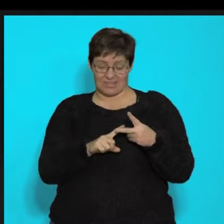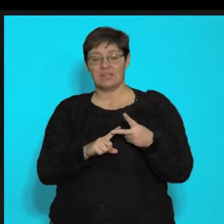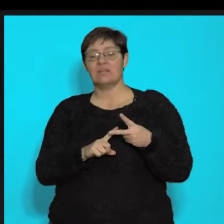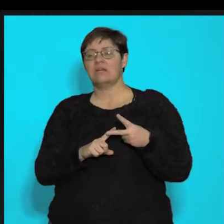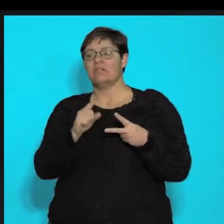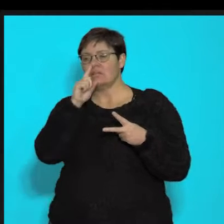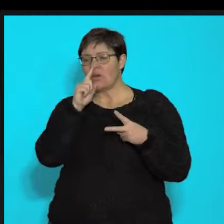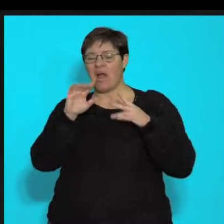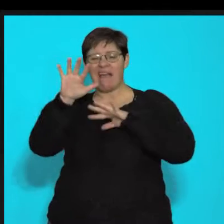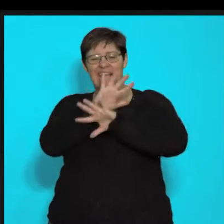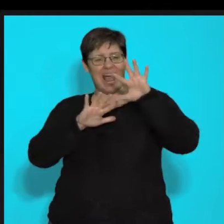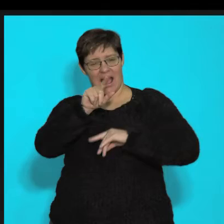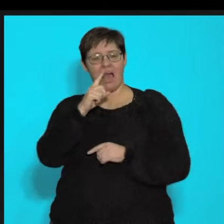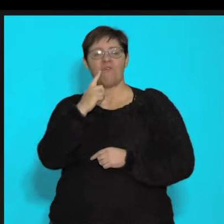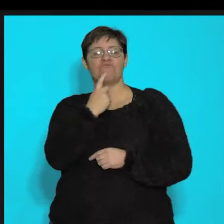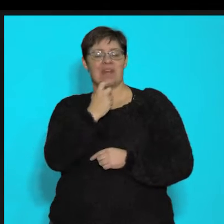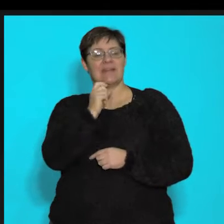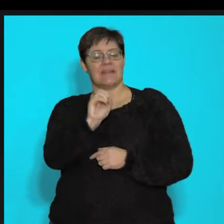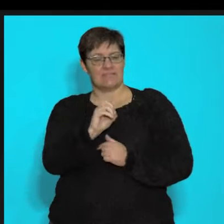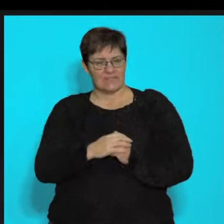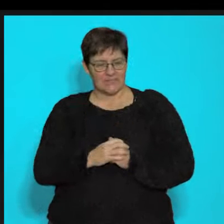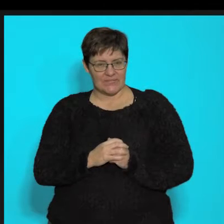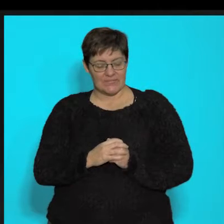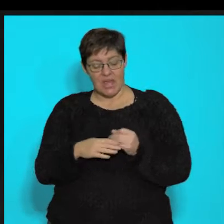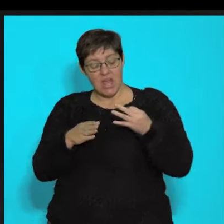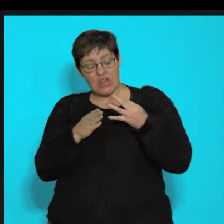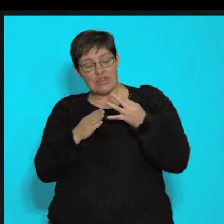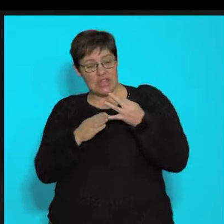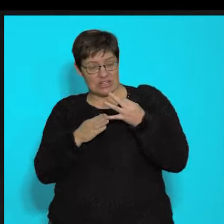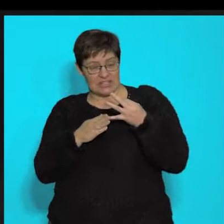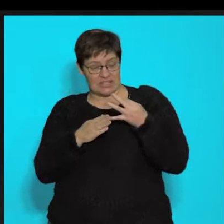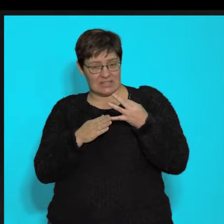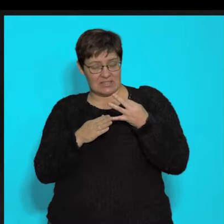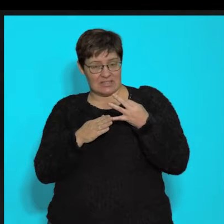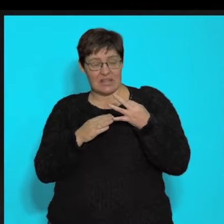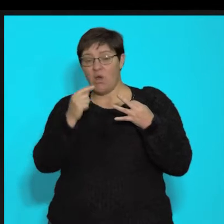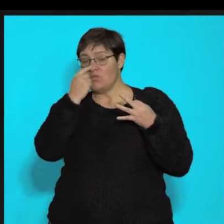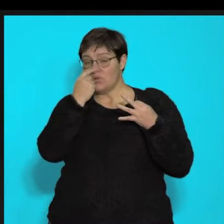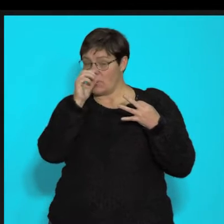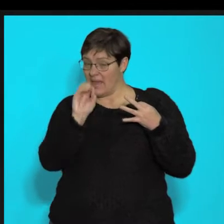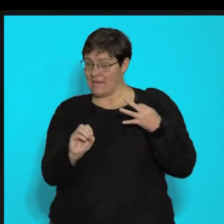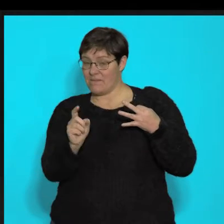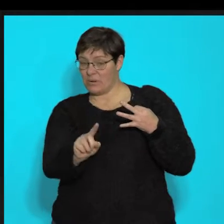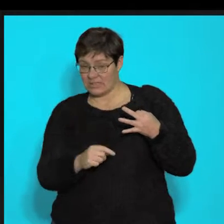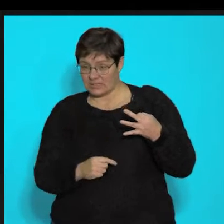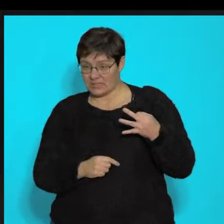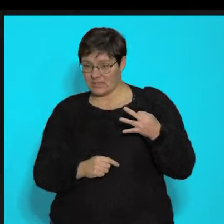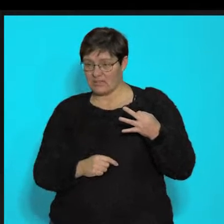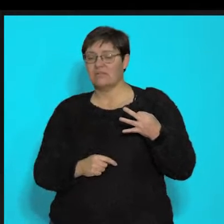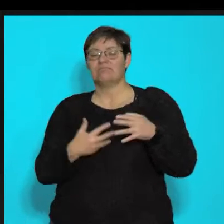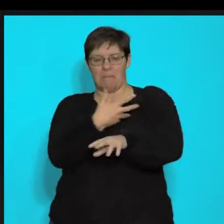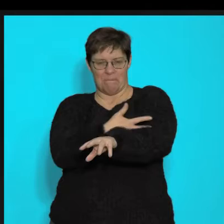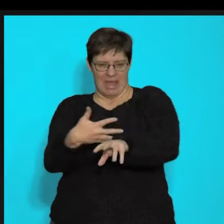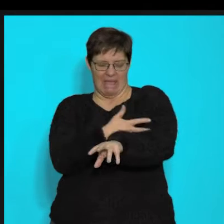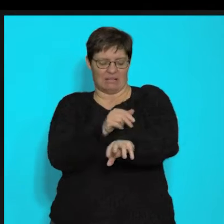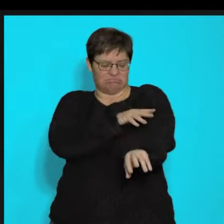if you notice the color here, it's red. The third thing that the nose must have is a lot of